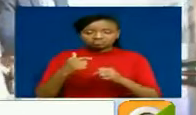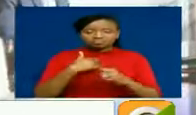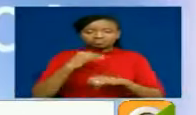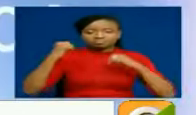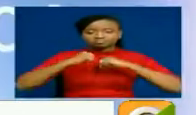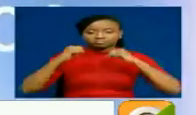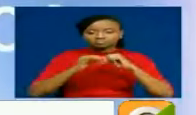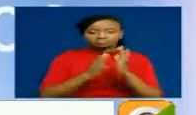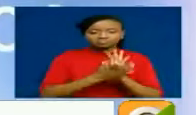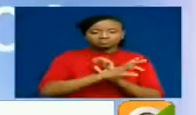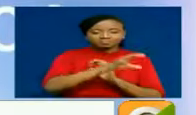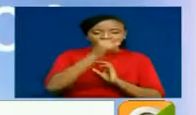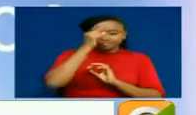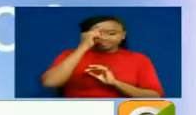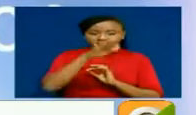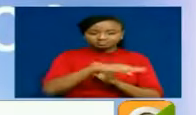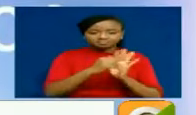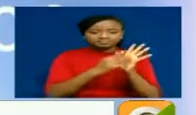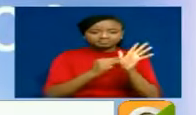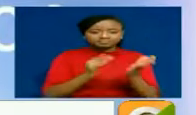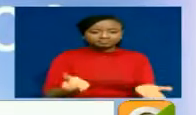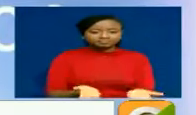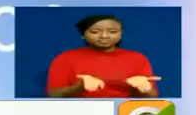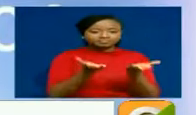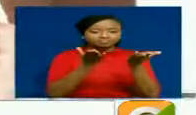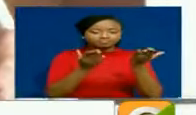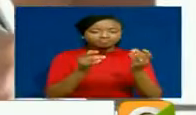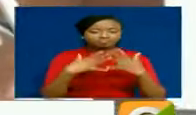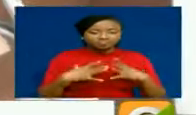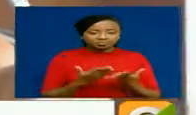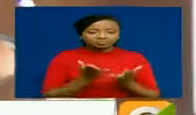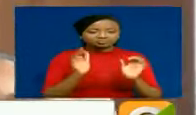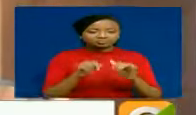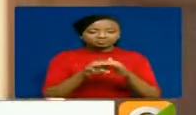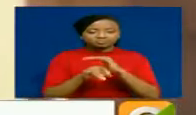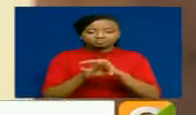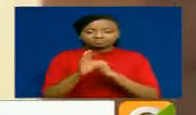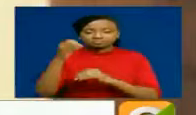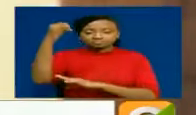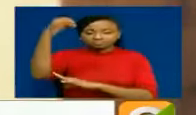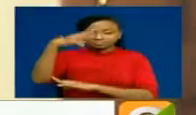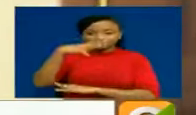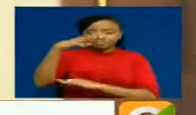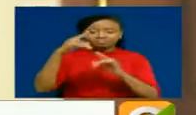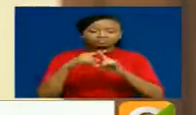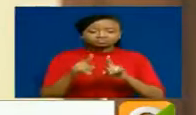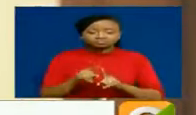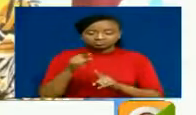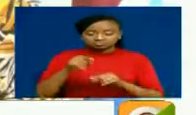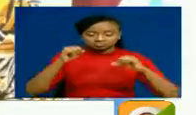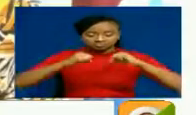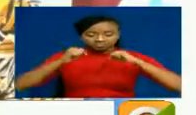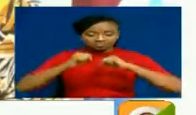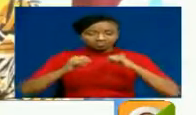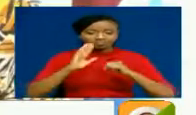agreement with the county government of Makueni to enhance access to power. REREC CEO Peter Mbogwa says the deal will